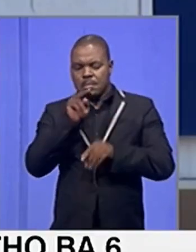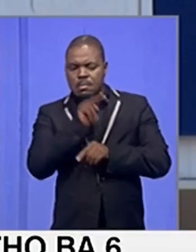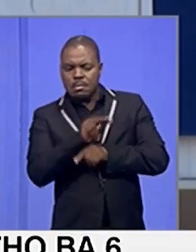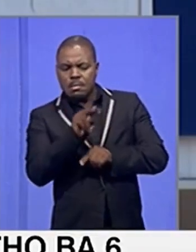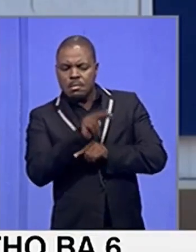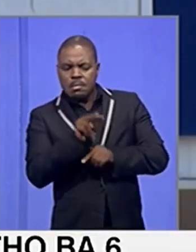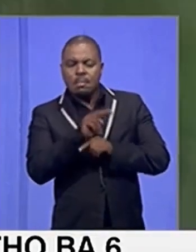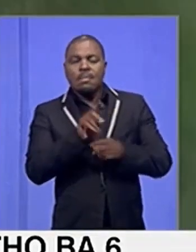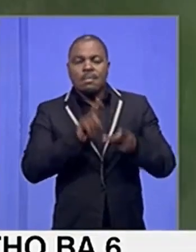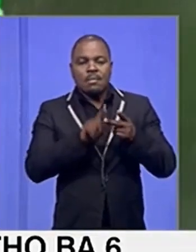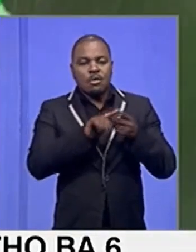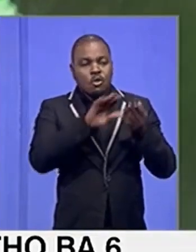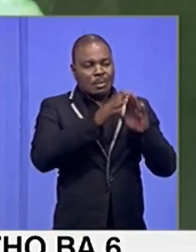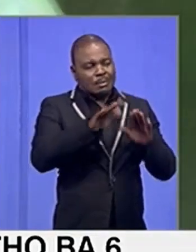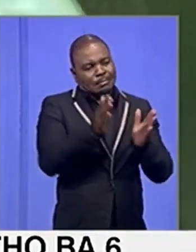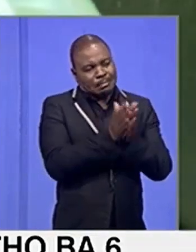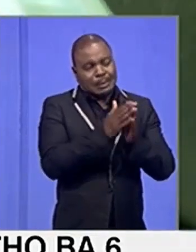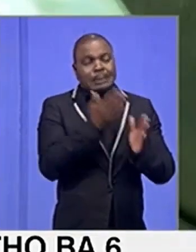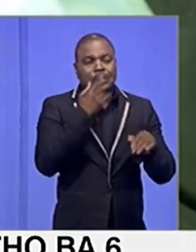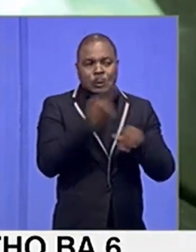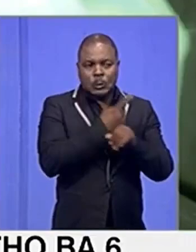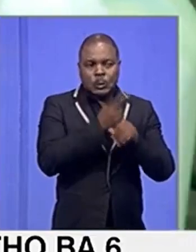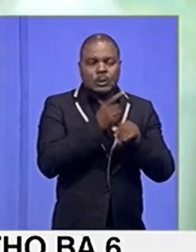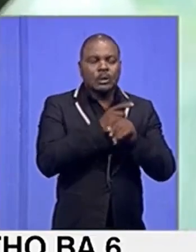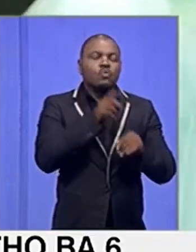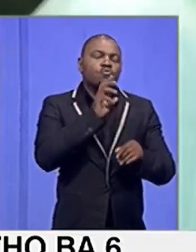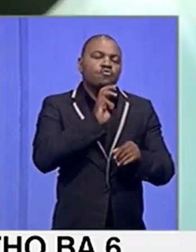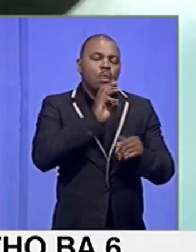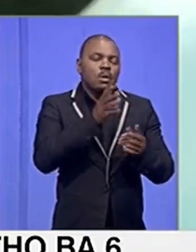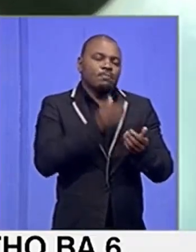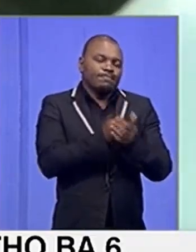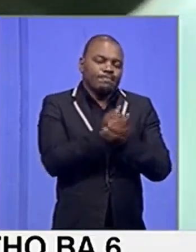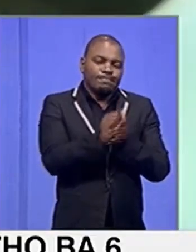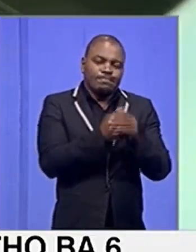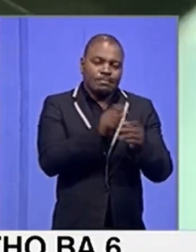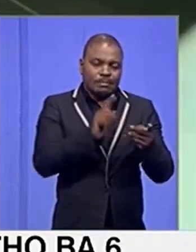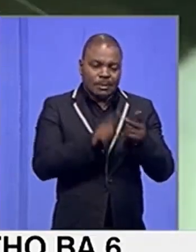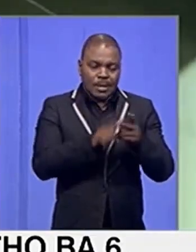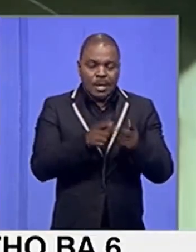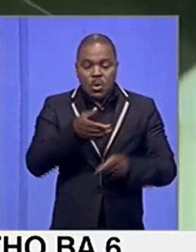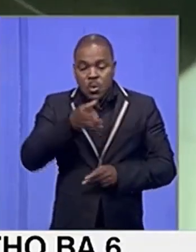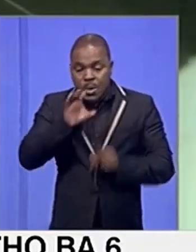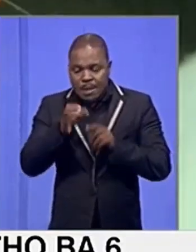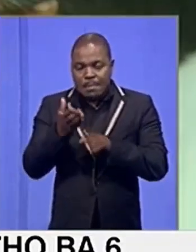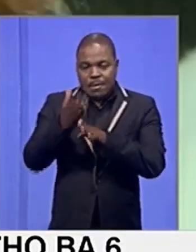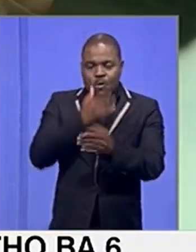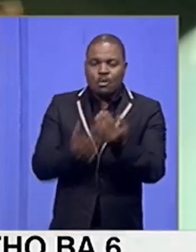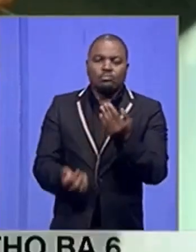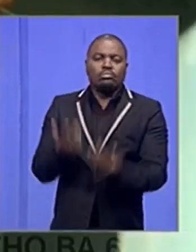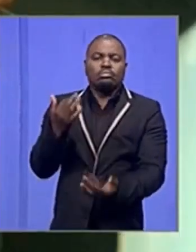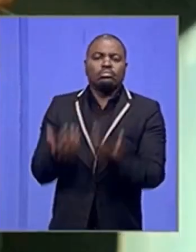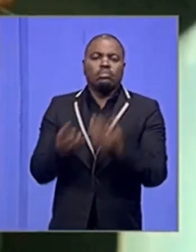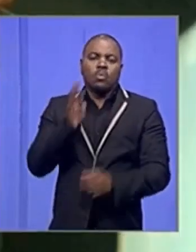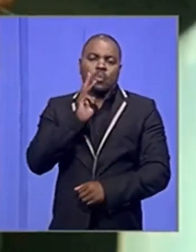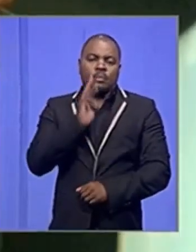e tlhotlheletsa badudi go tlhapa diatla ka metsi a elago le go bidisa ao ba nwago pele.